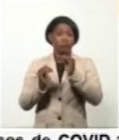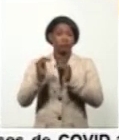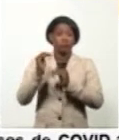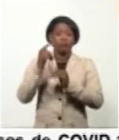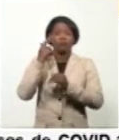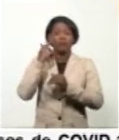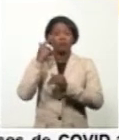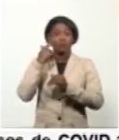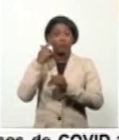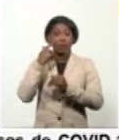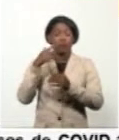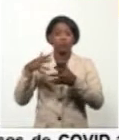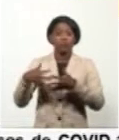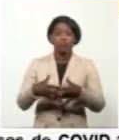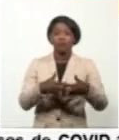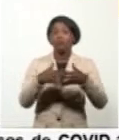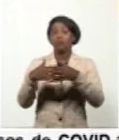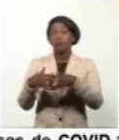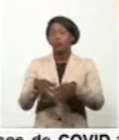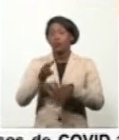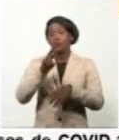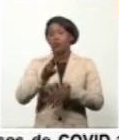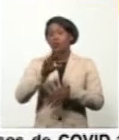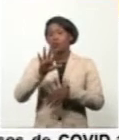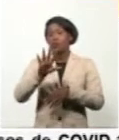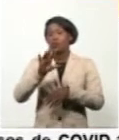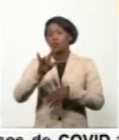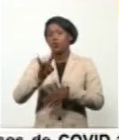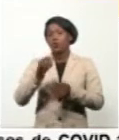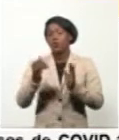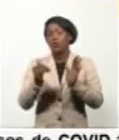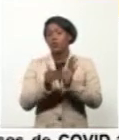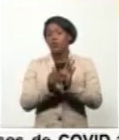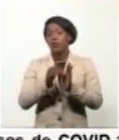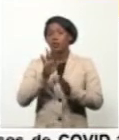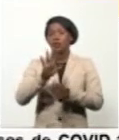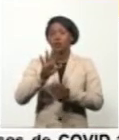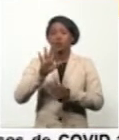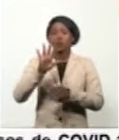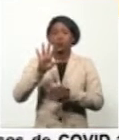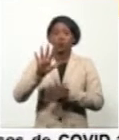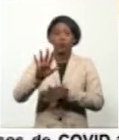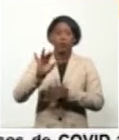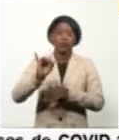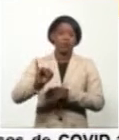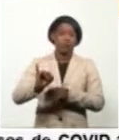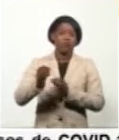153 dead yesterday, a lower figure. The United Kingdom with